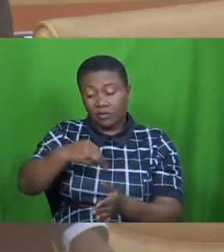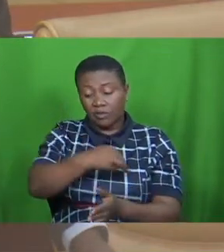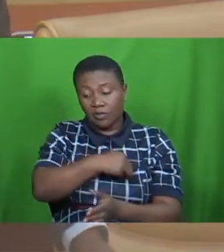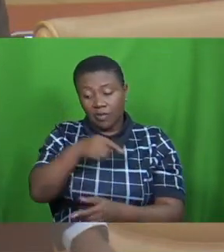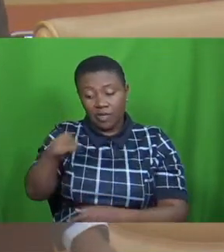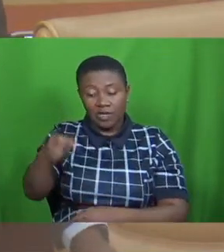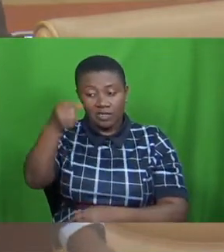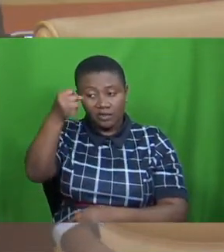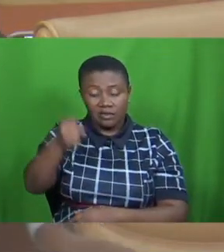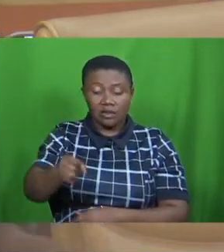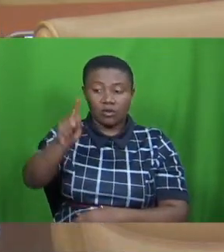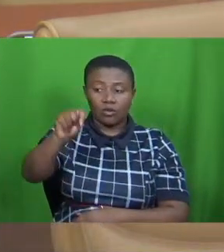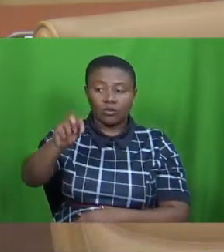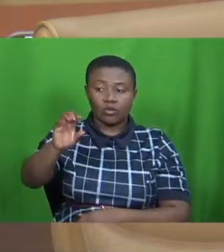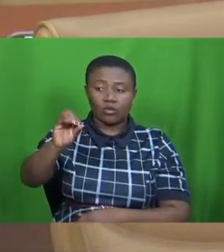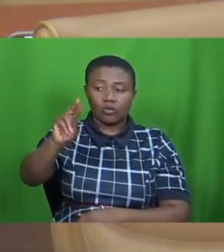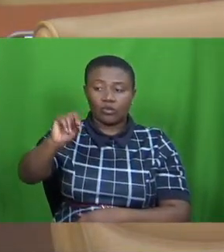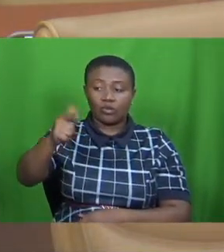Southtown